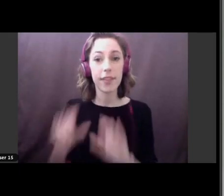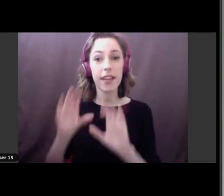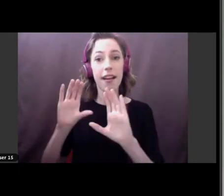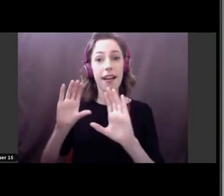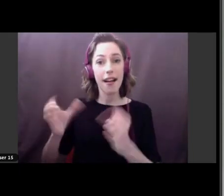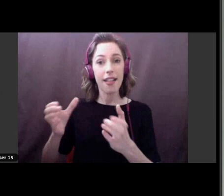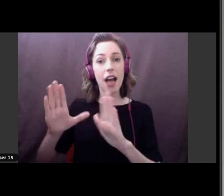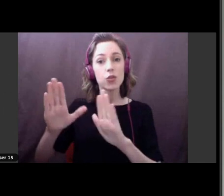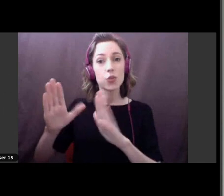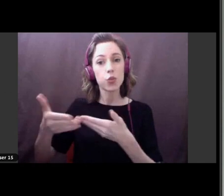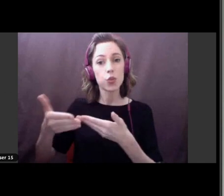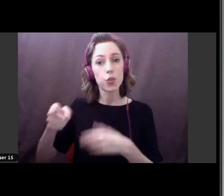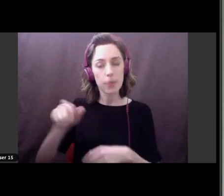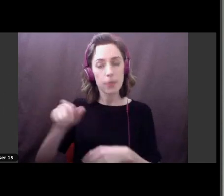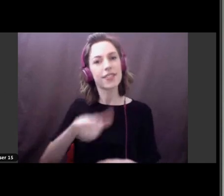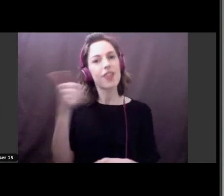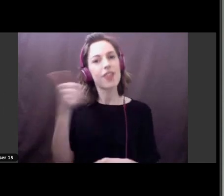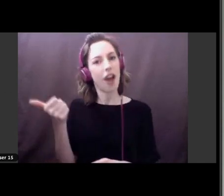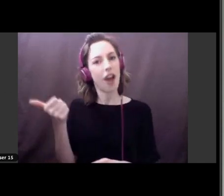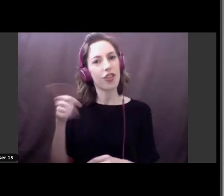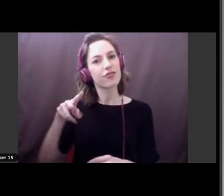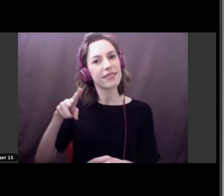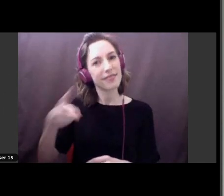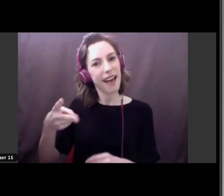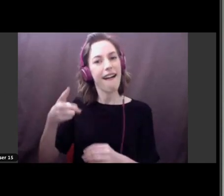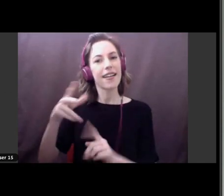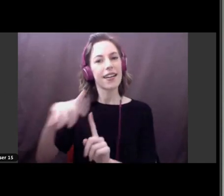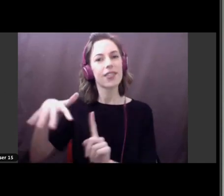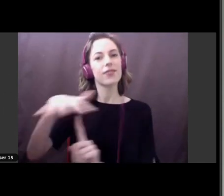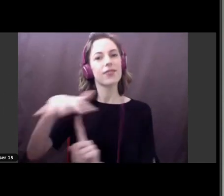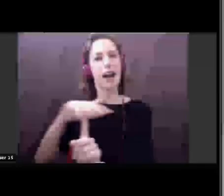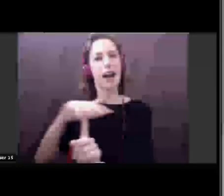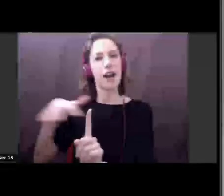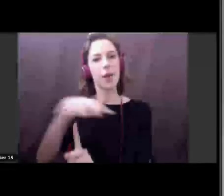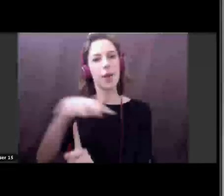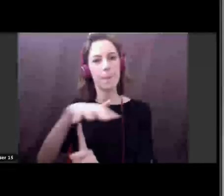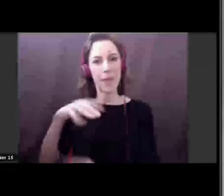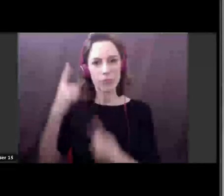important to take into account for collecting data.